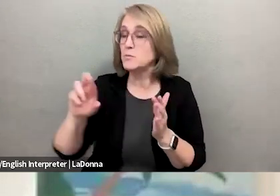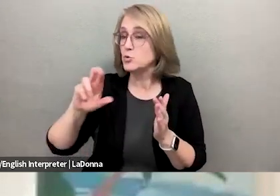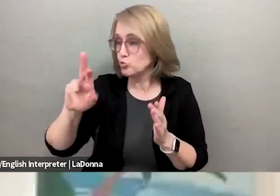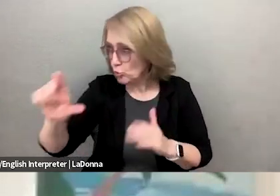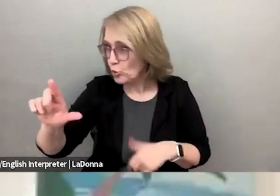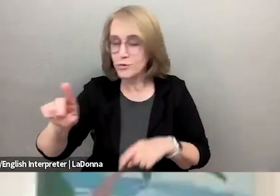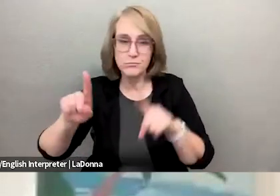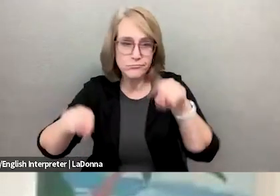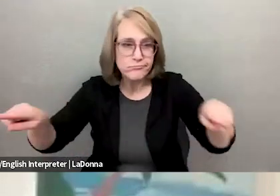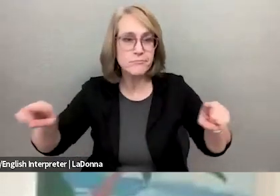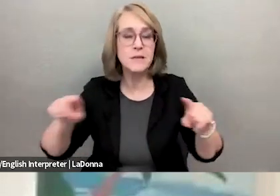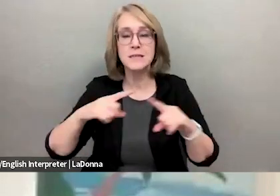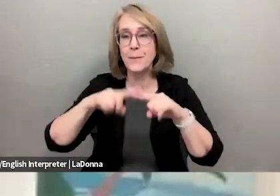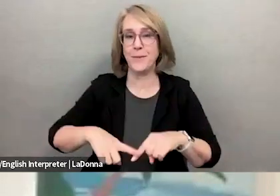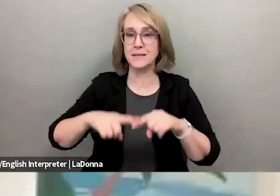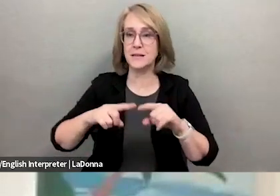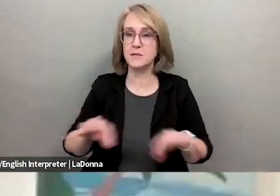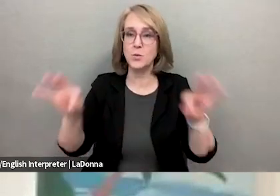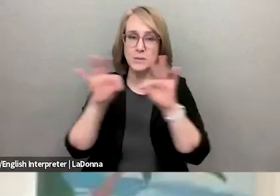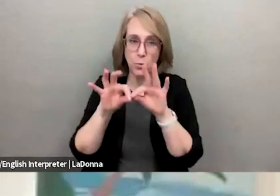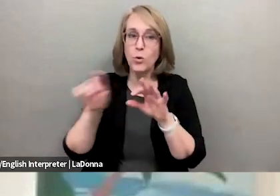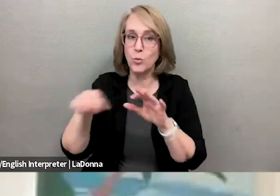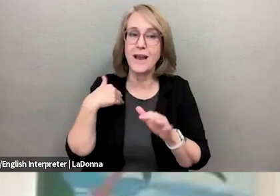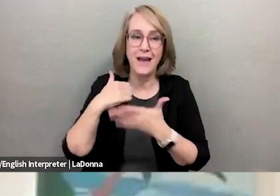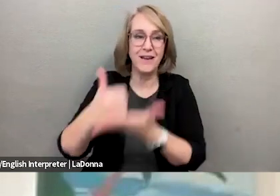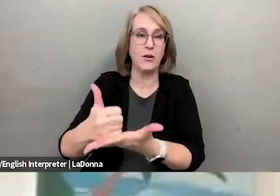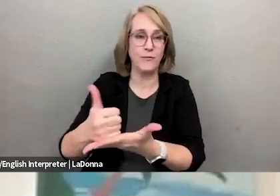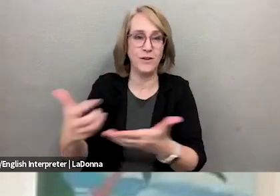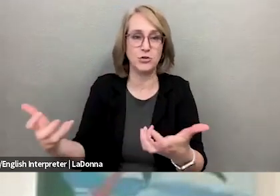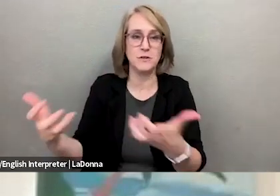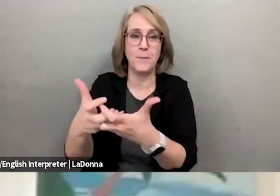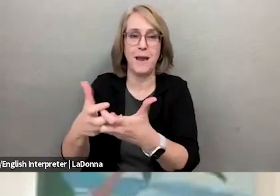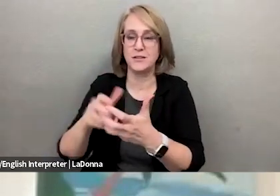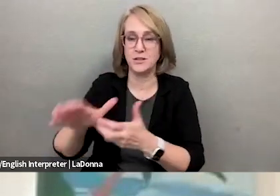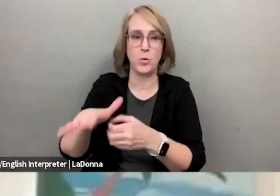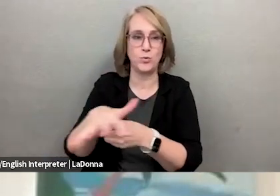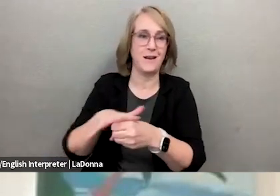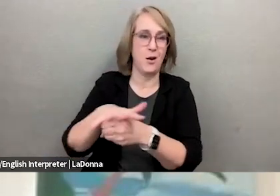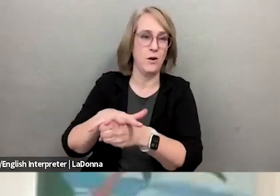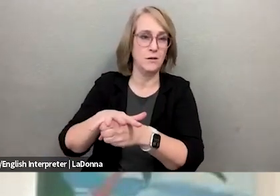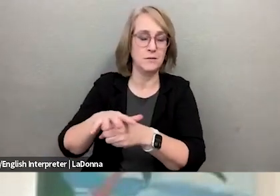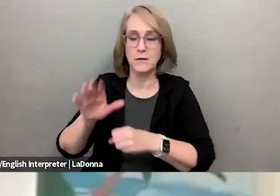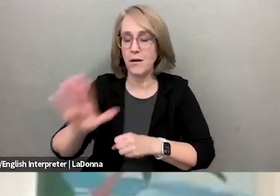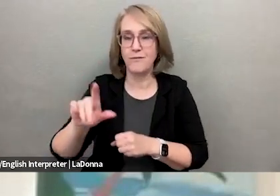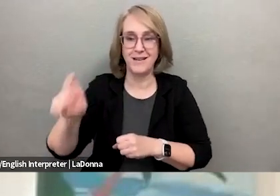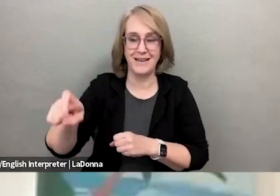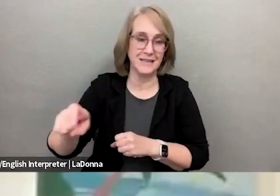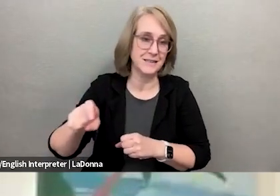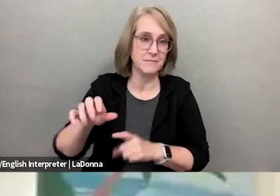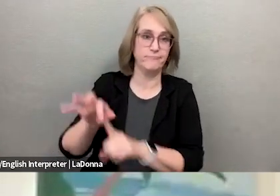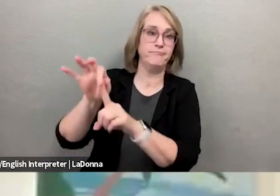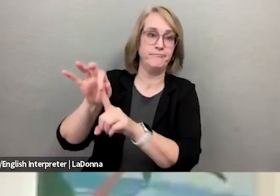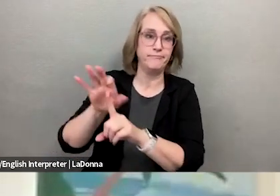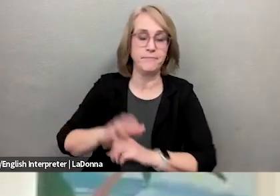it is really important to make sure that interventions really match the landscape of the system that's being worked